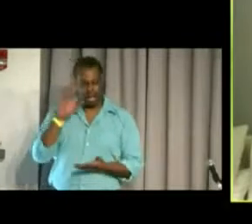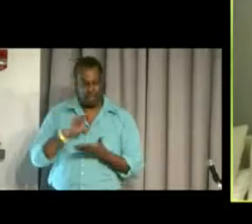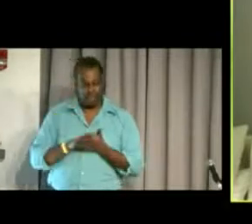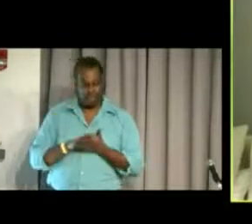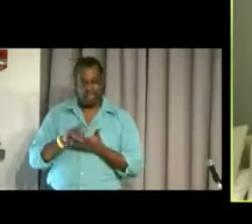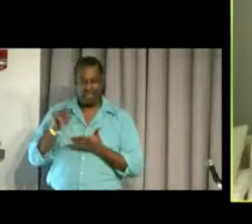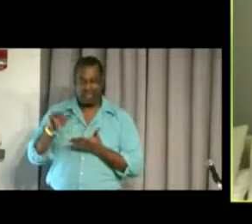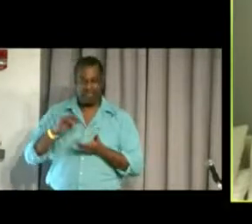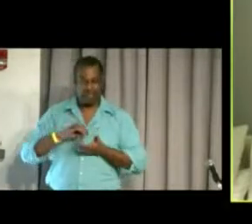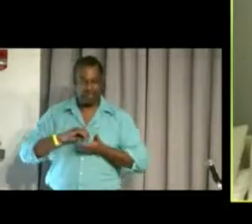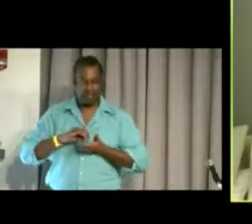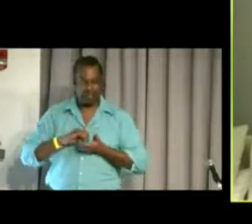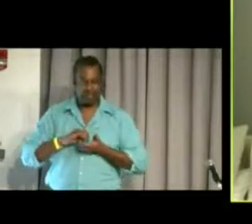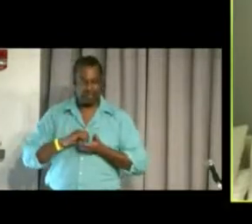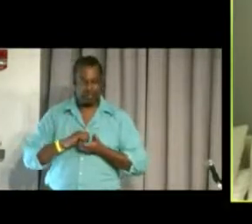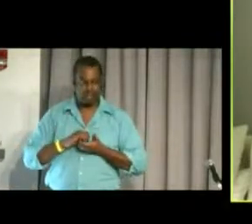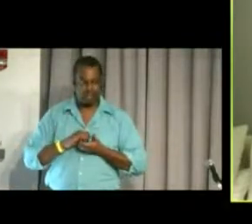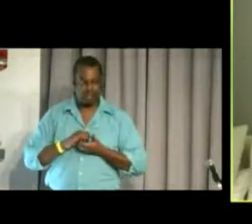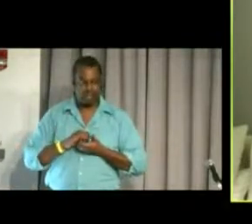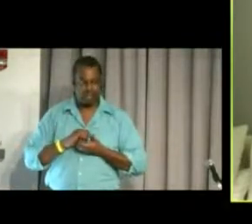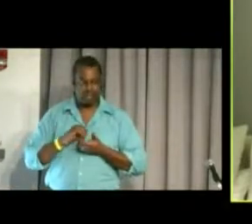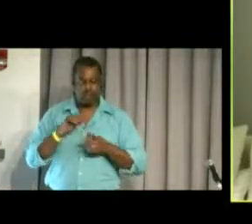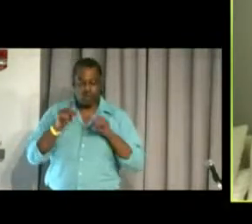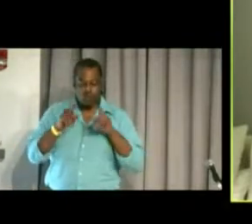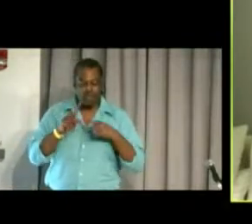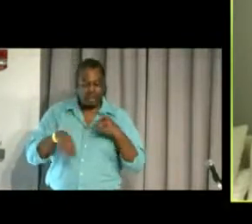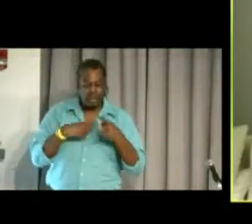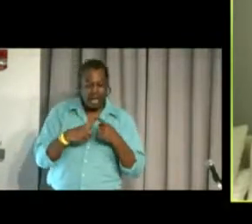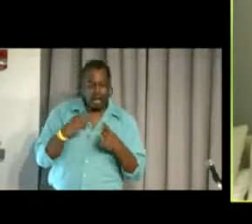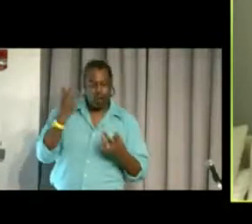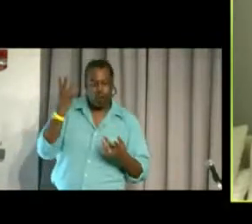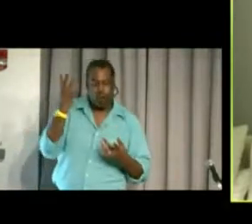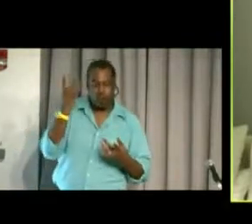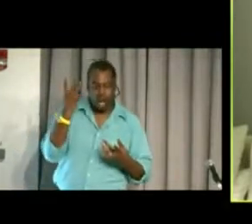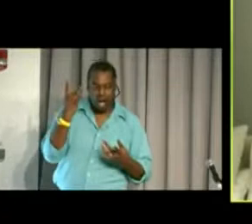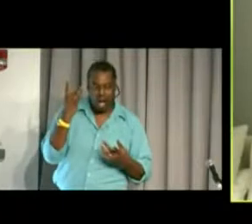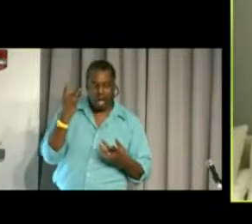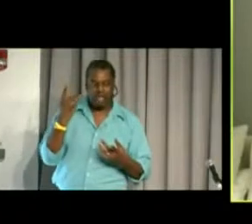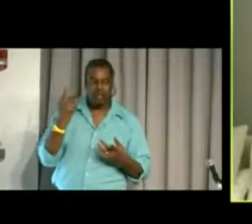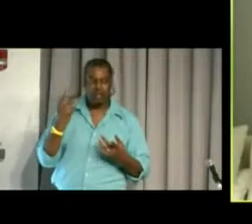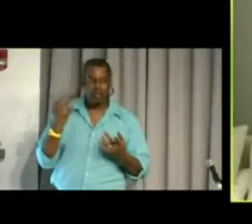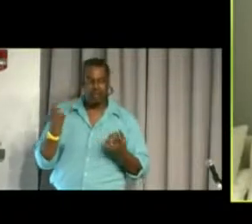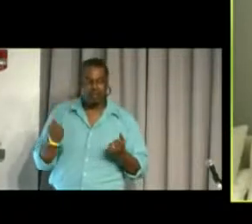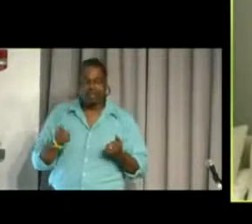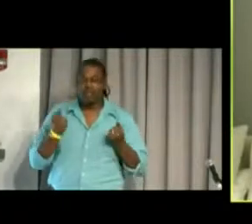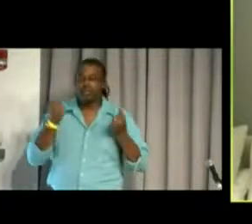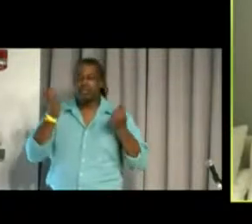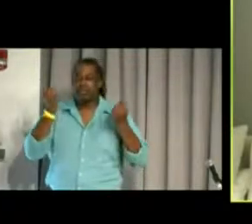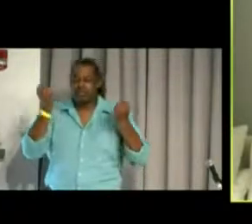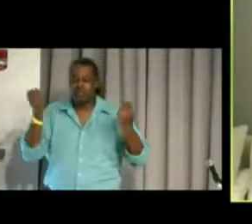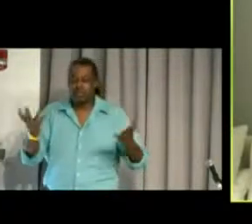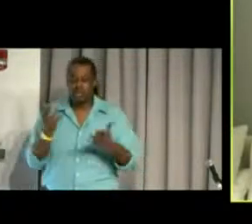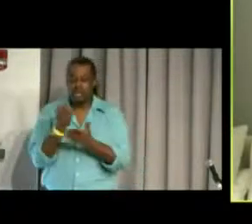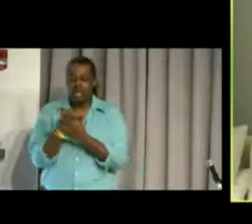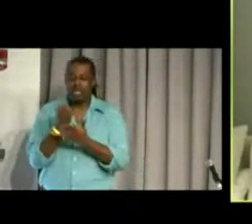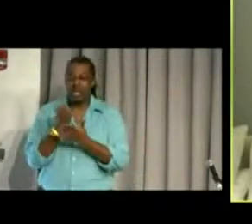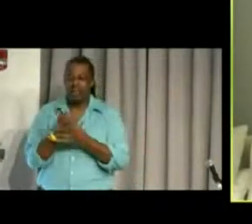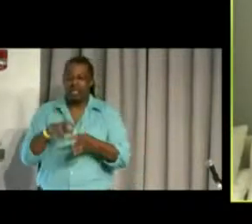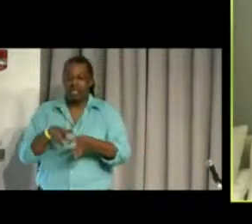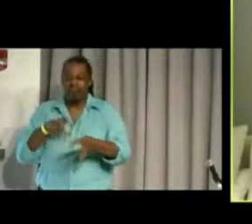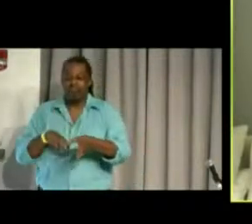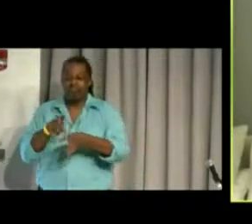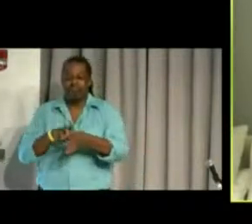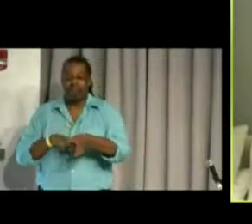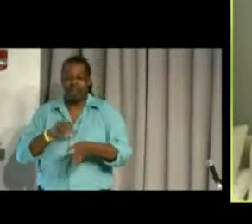correlation there around why there has been such a significant divestment from Jackson and